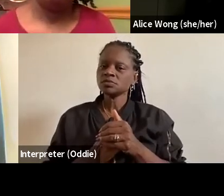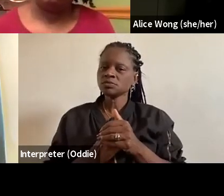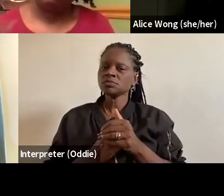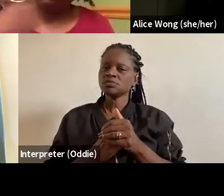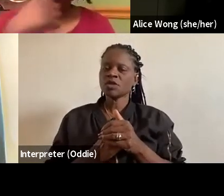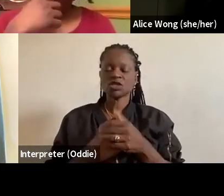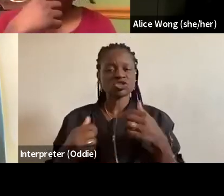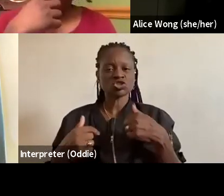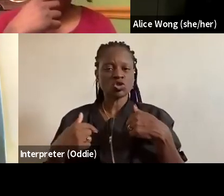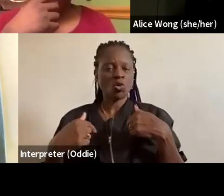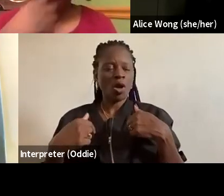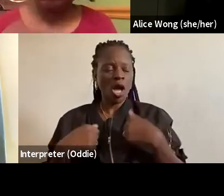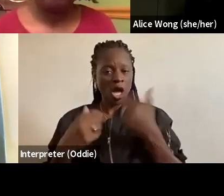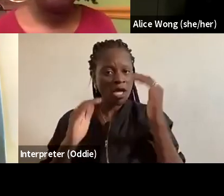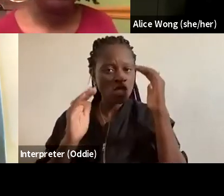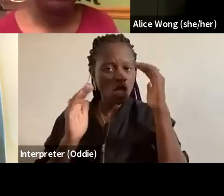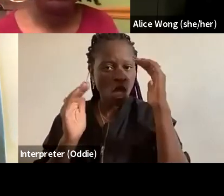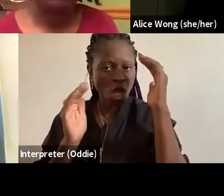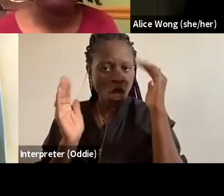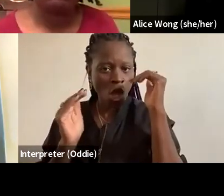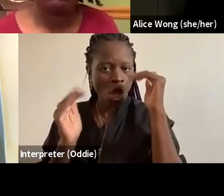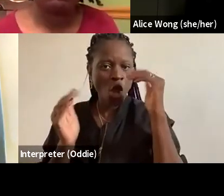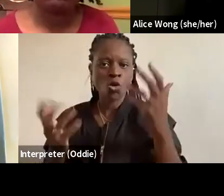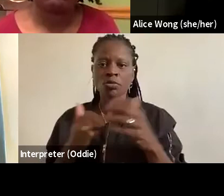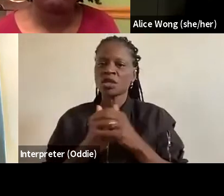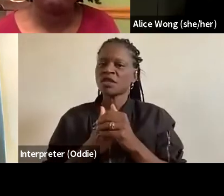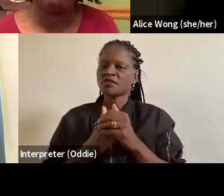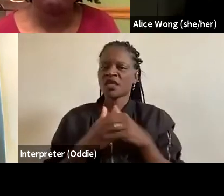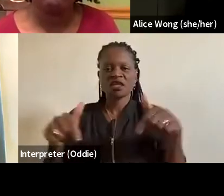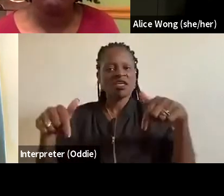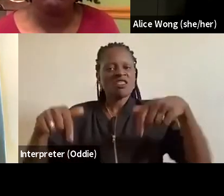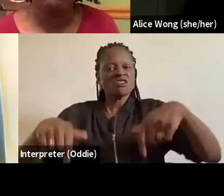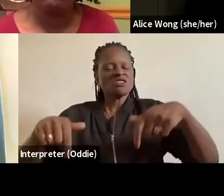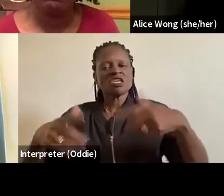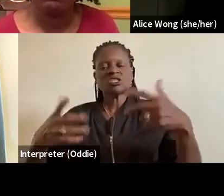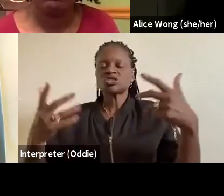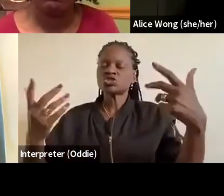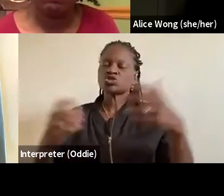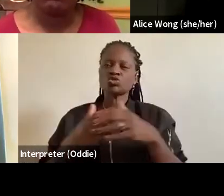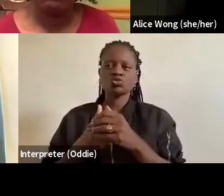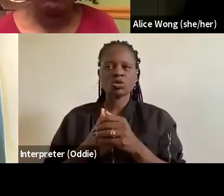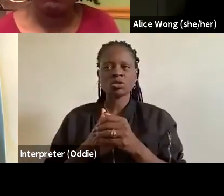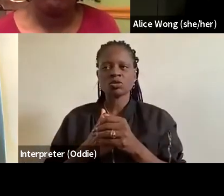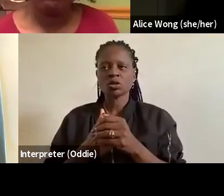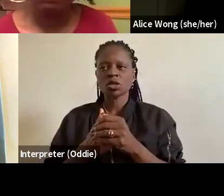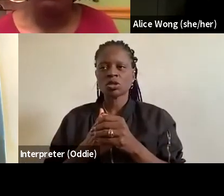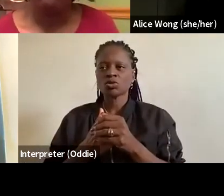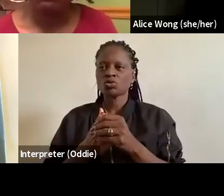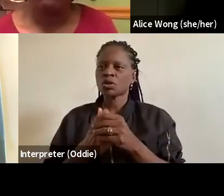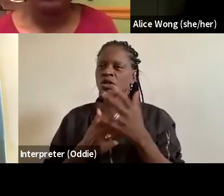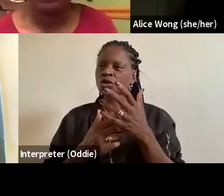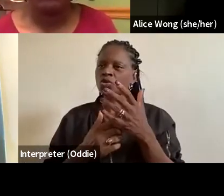this itself right now, to us being together is a statement in itself. And I do want to say